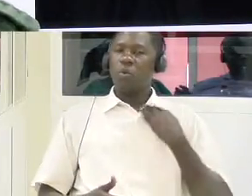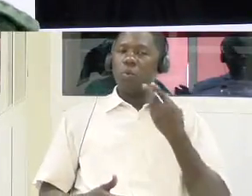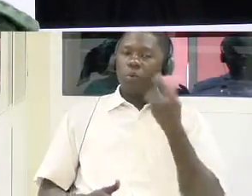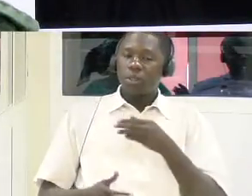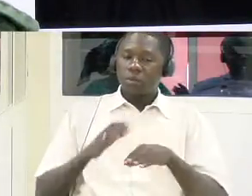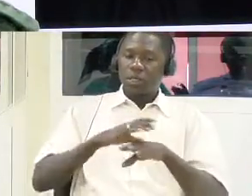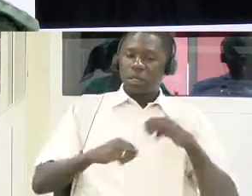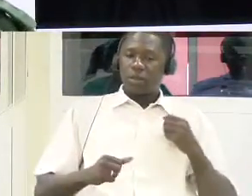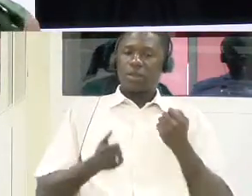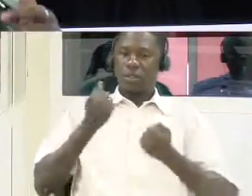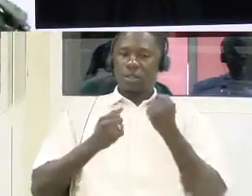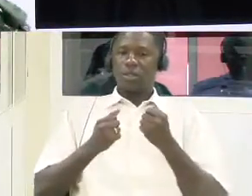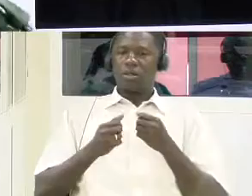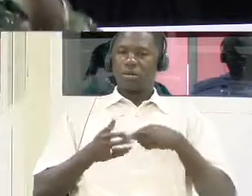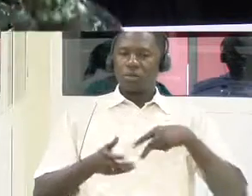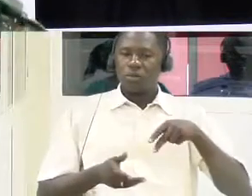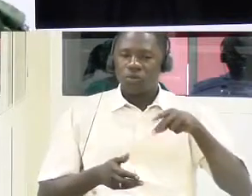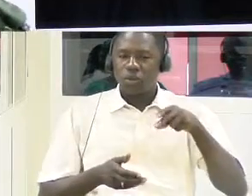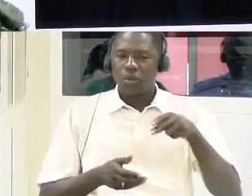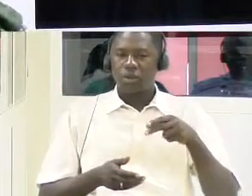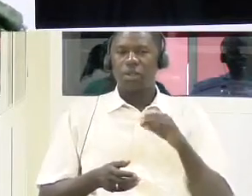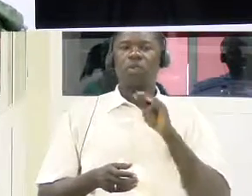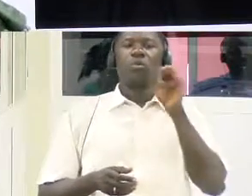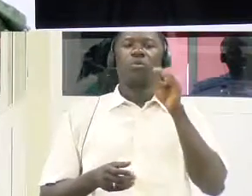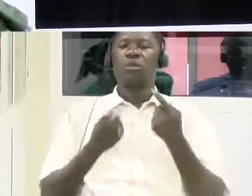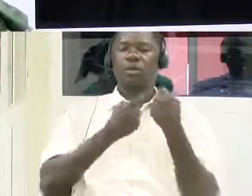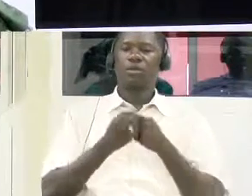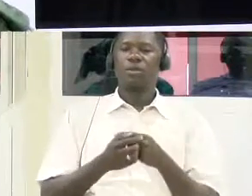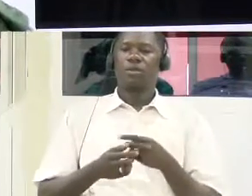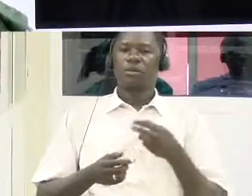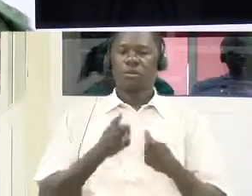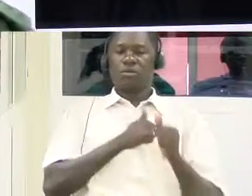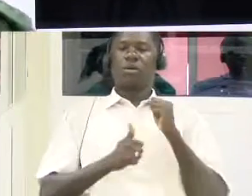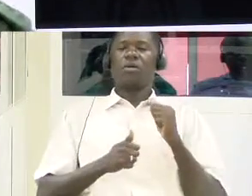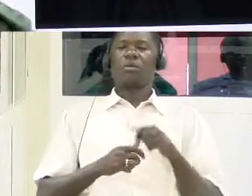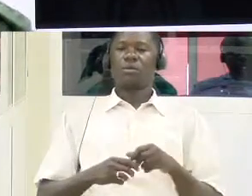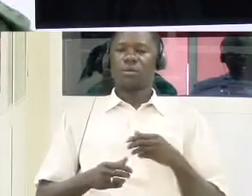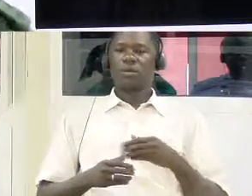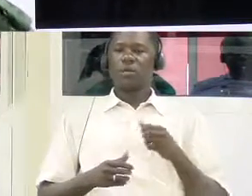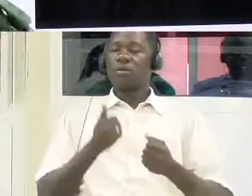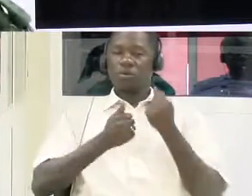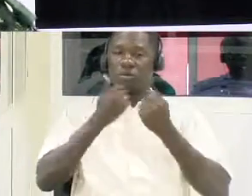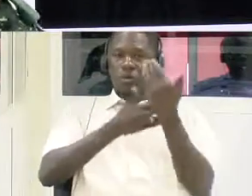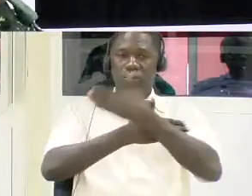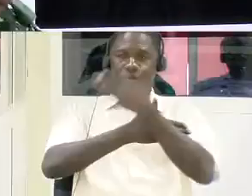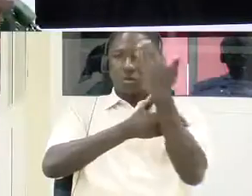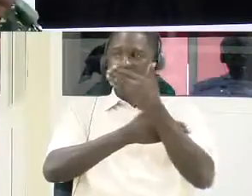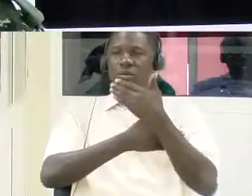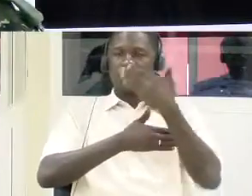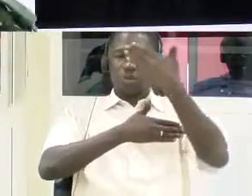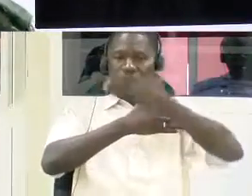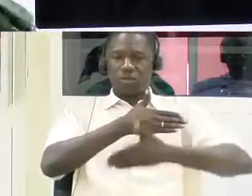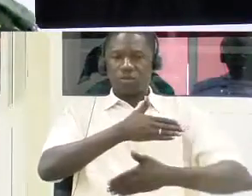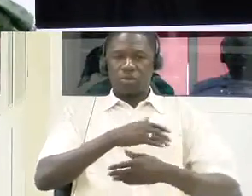I came, he lowered the mirror, this thing, the door glass, and then he gave me